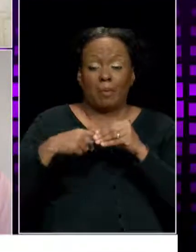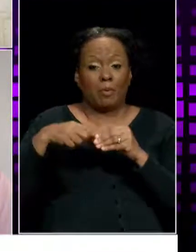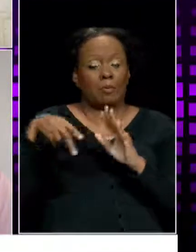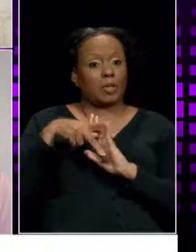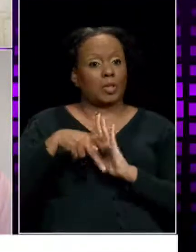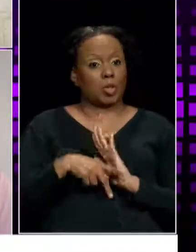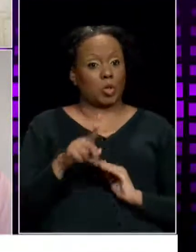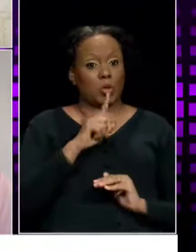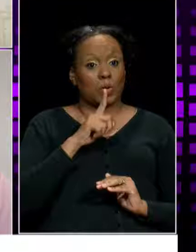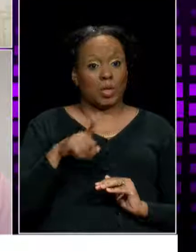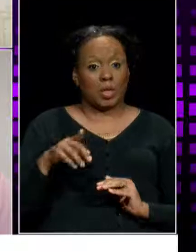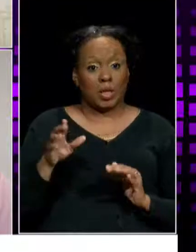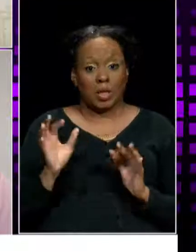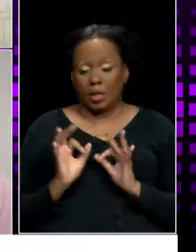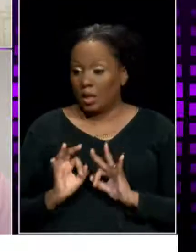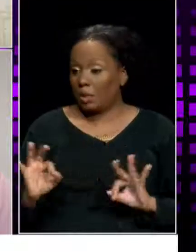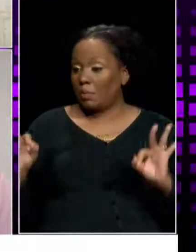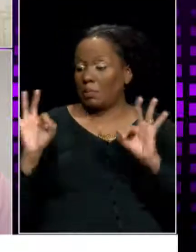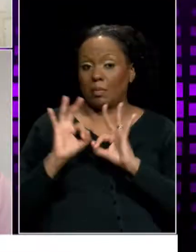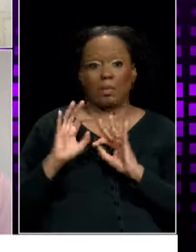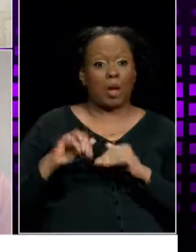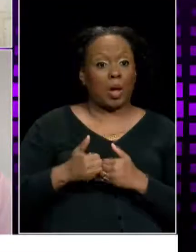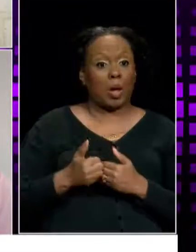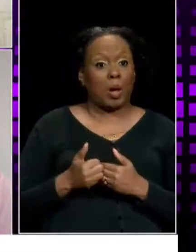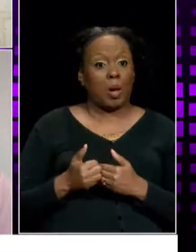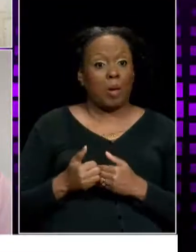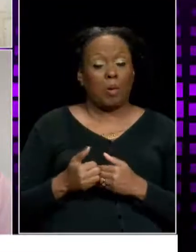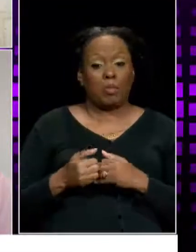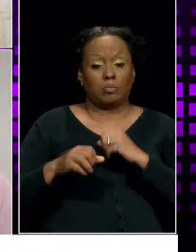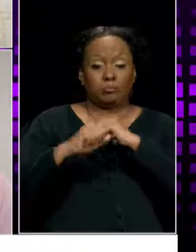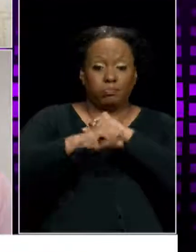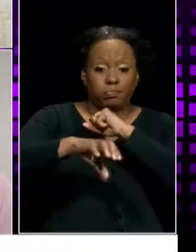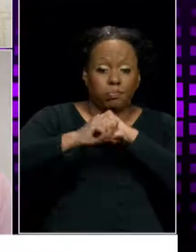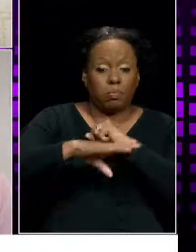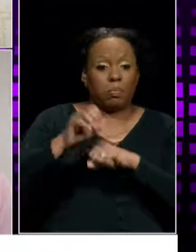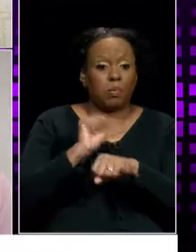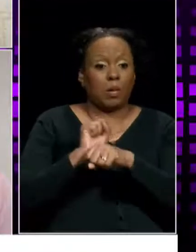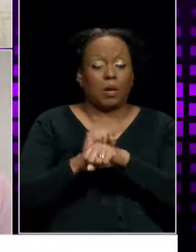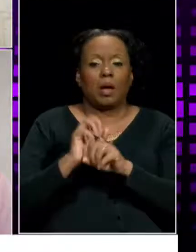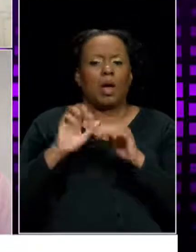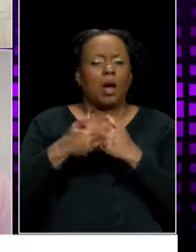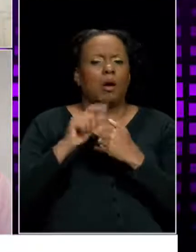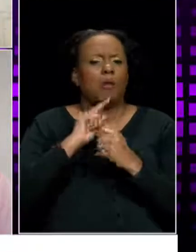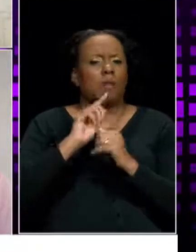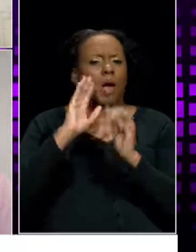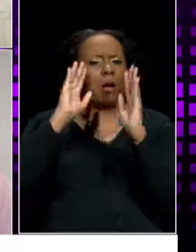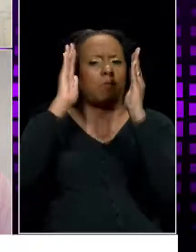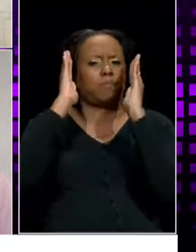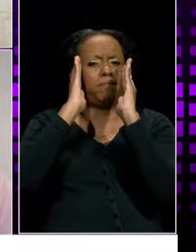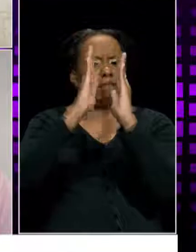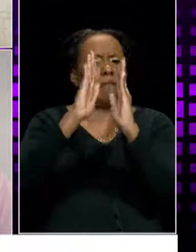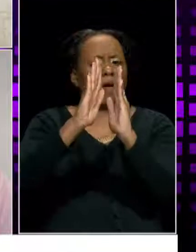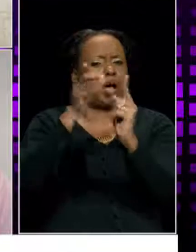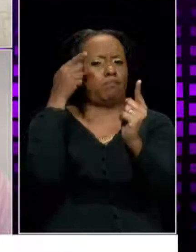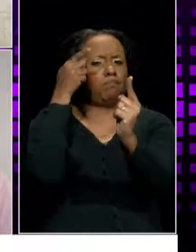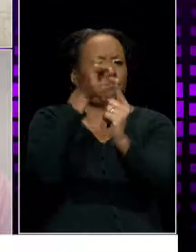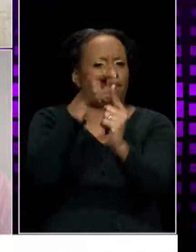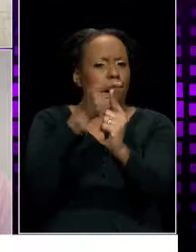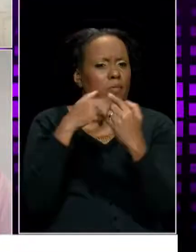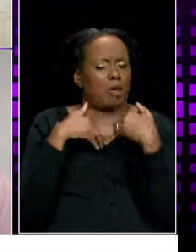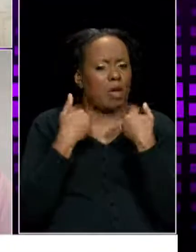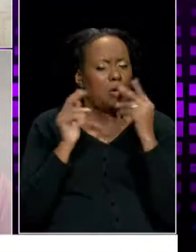understand how predatory marketing works, how it targets our young people and leaves them in a state of disrepair, if I may